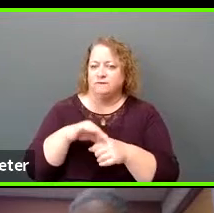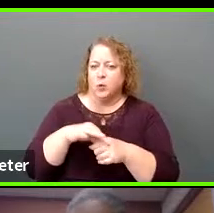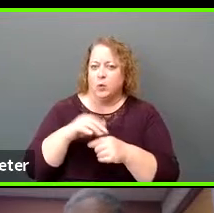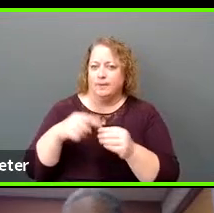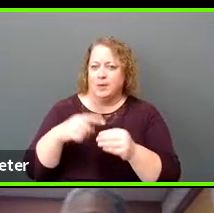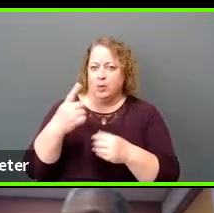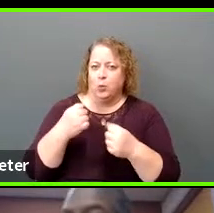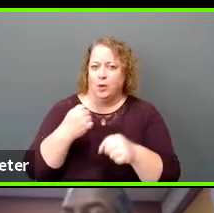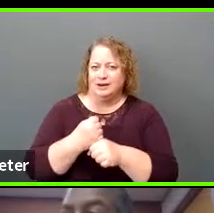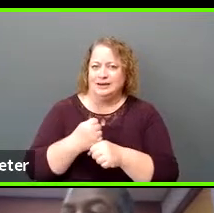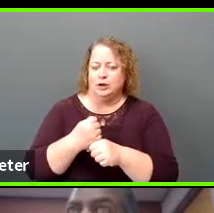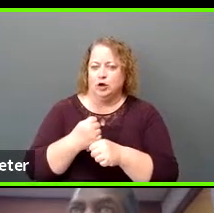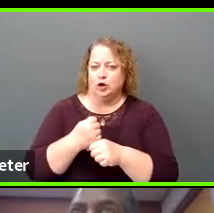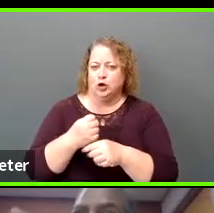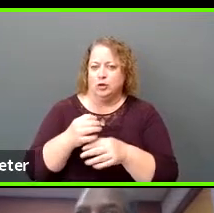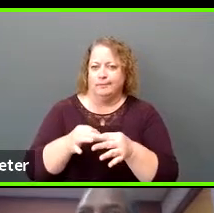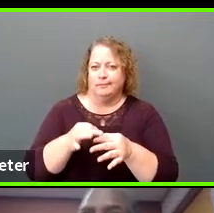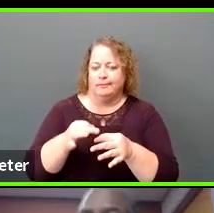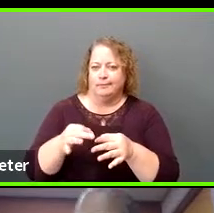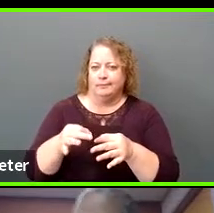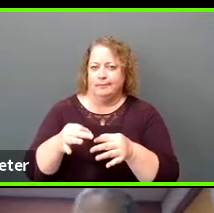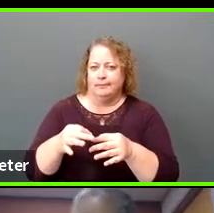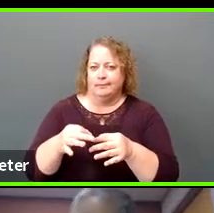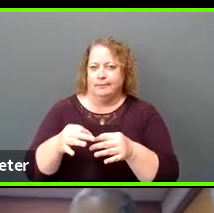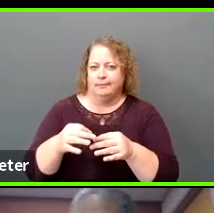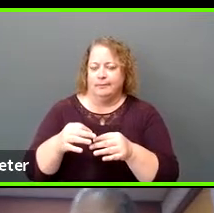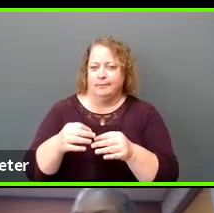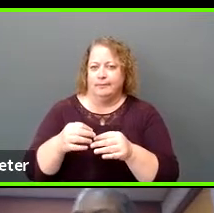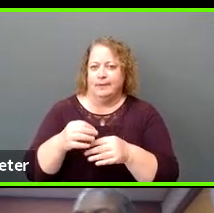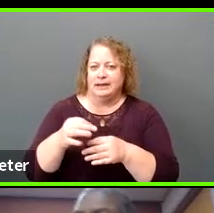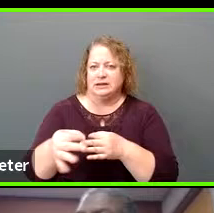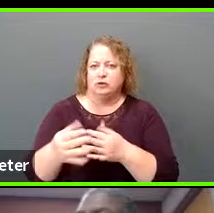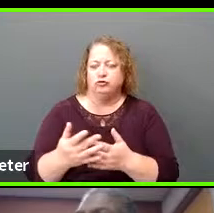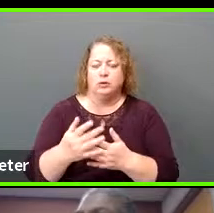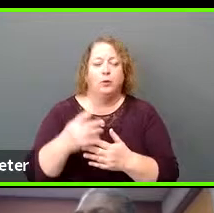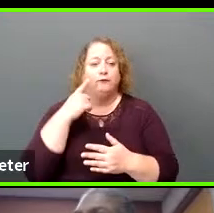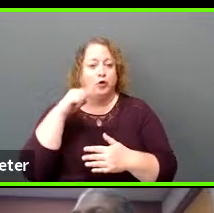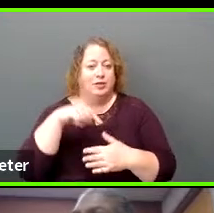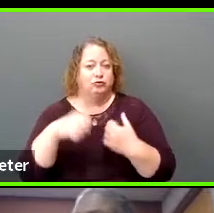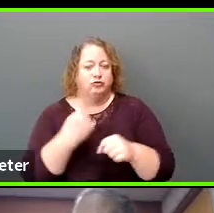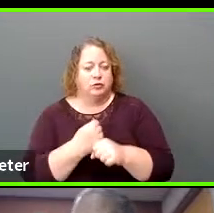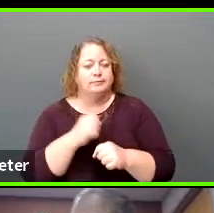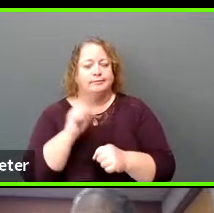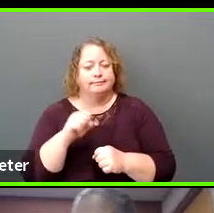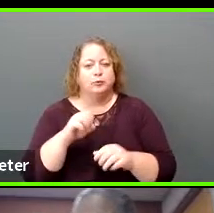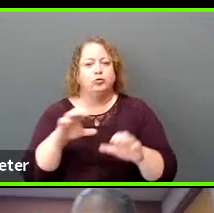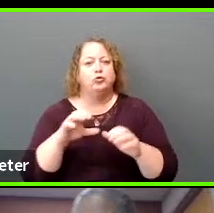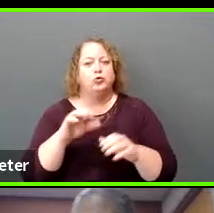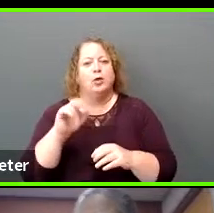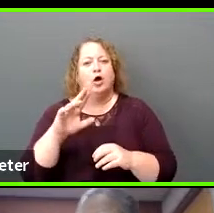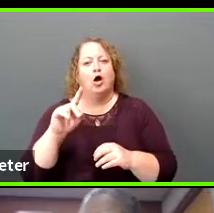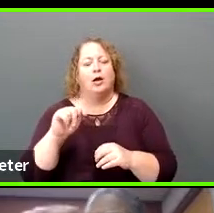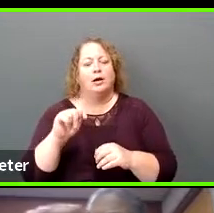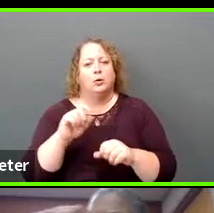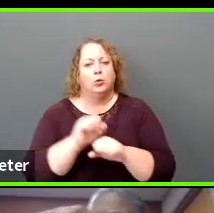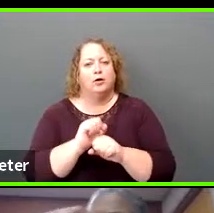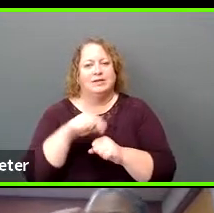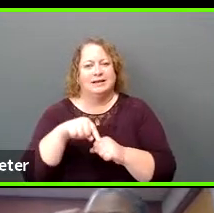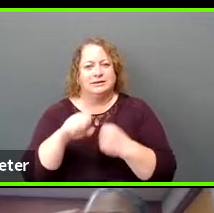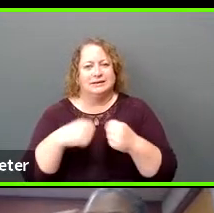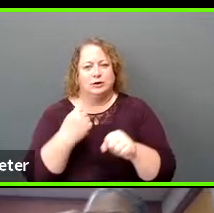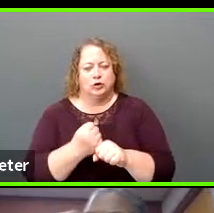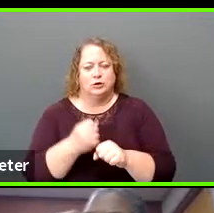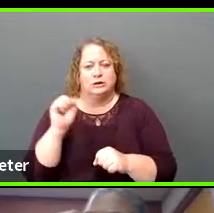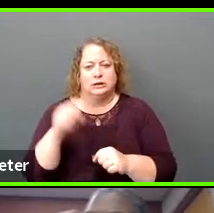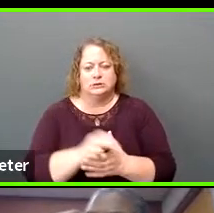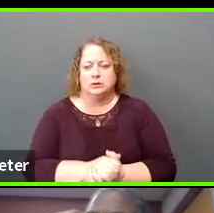on the 1-year extension. This would be for FY21? This will be for this current Okay. Okay. yes, to do the audit work for this current year.